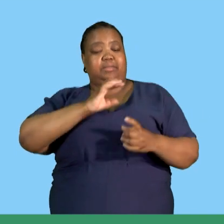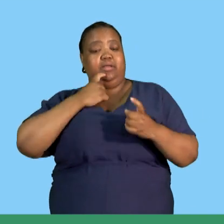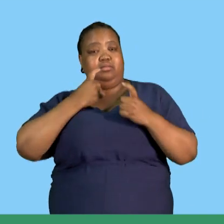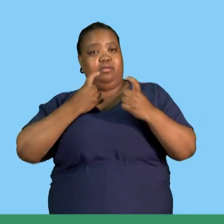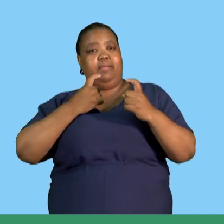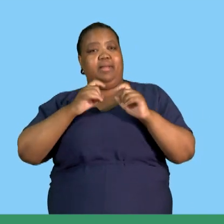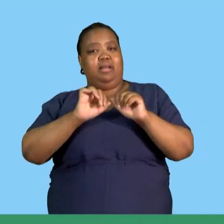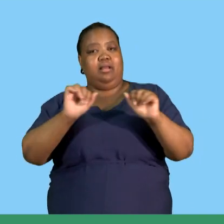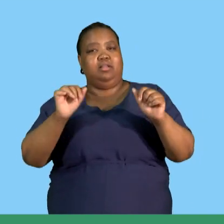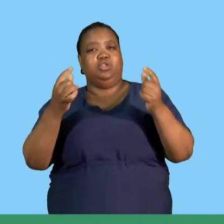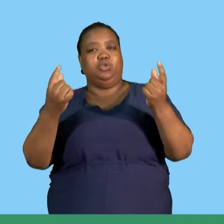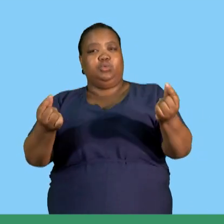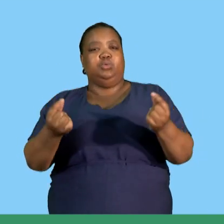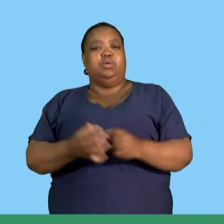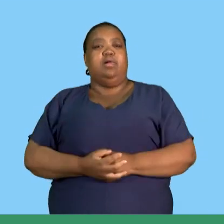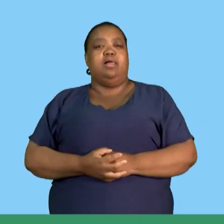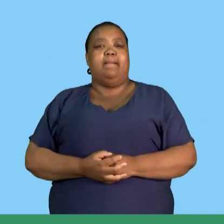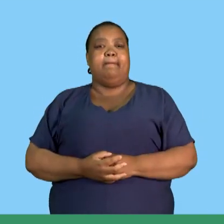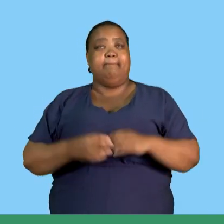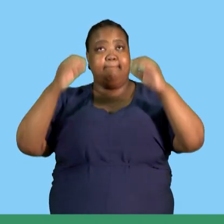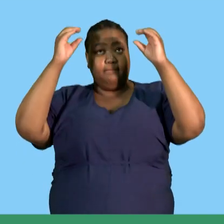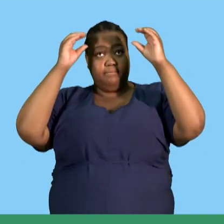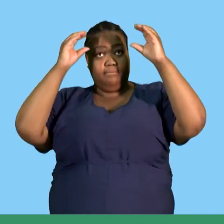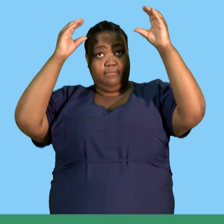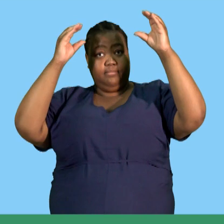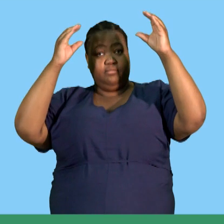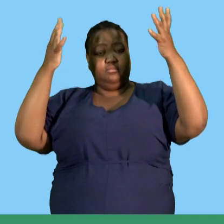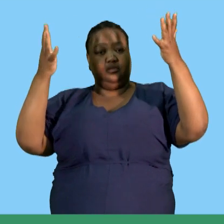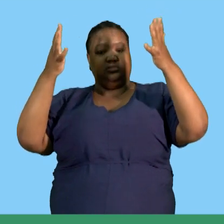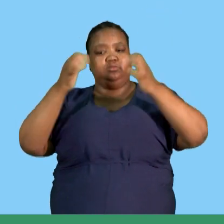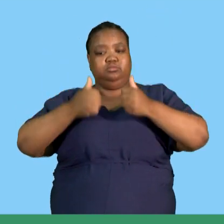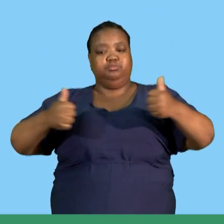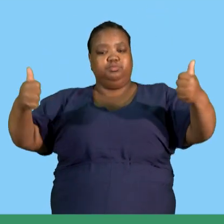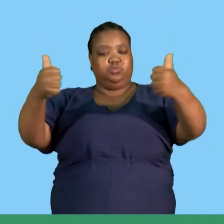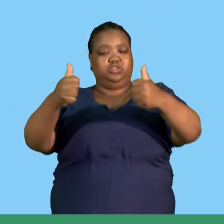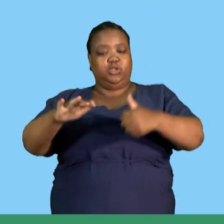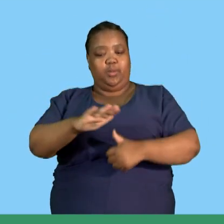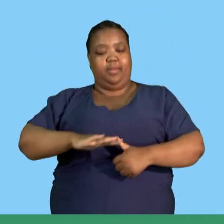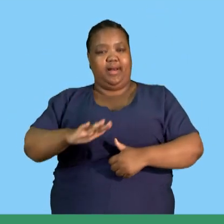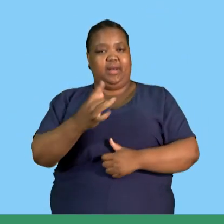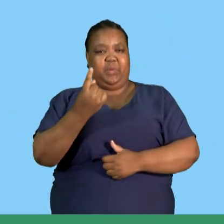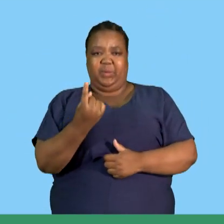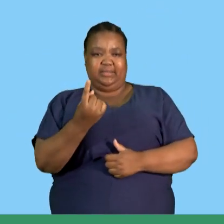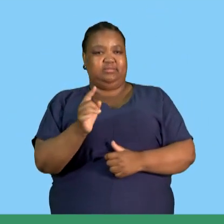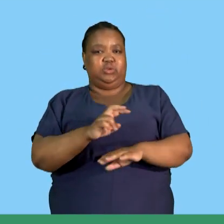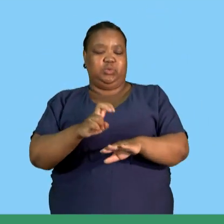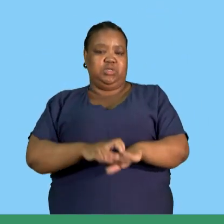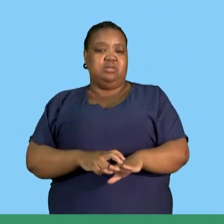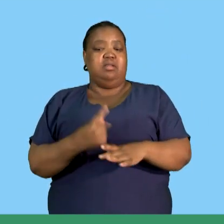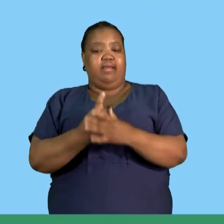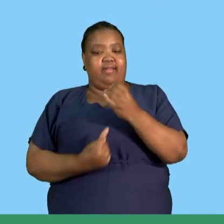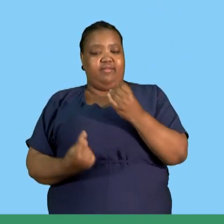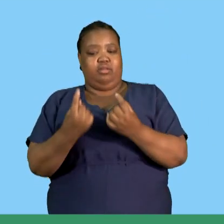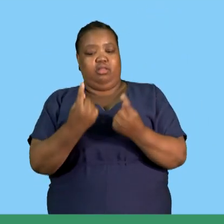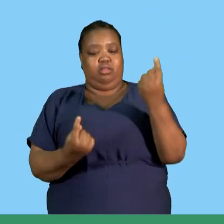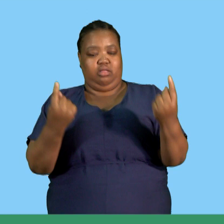our keyword. Invite a panel of experts. Experts do not have to be in one place and will be